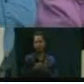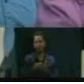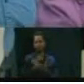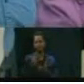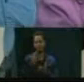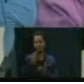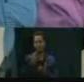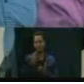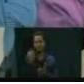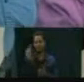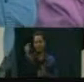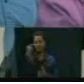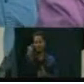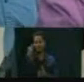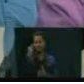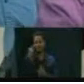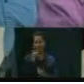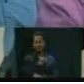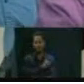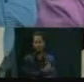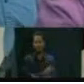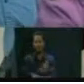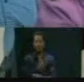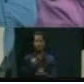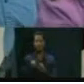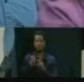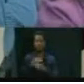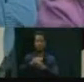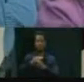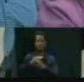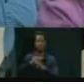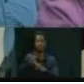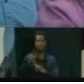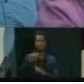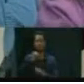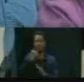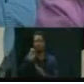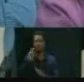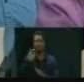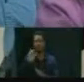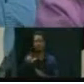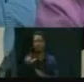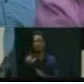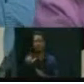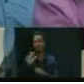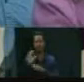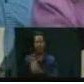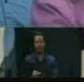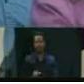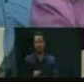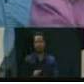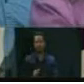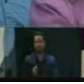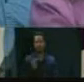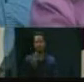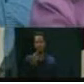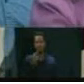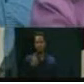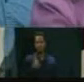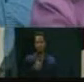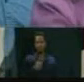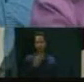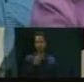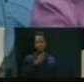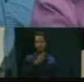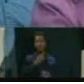authority, and to prevent illegal and unethical practices. To help achieve these objectives, the General Assembly declares that